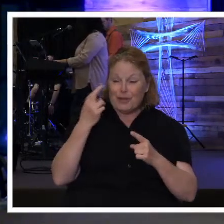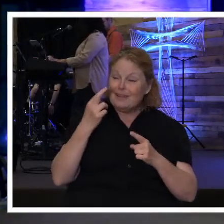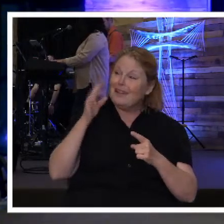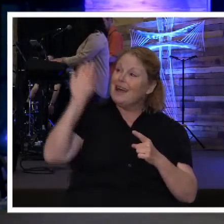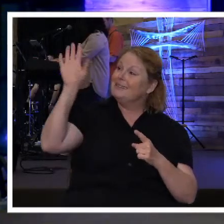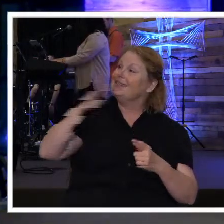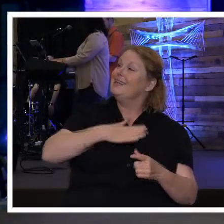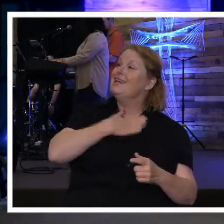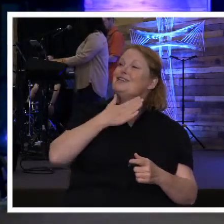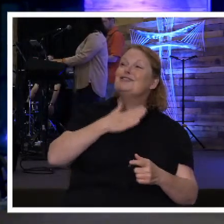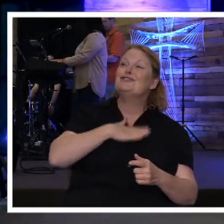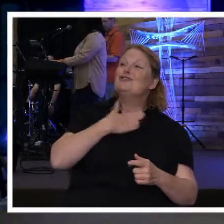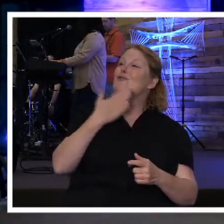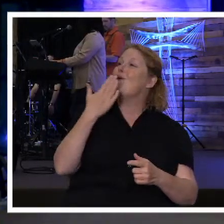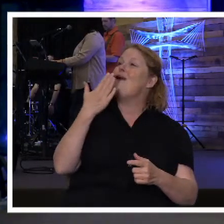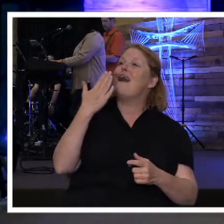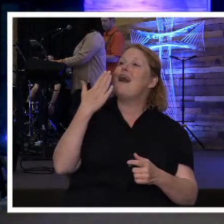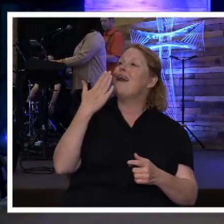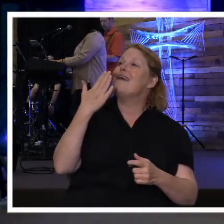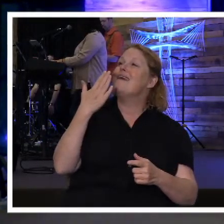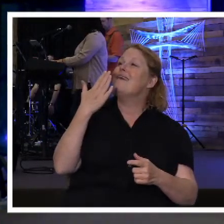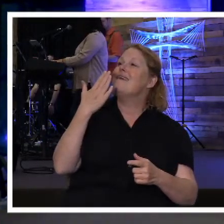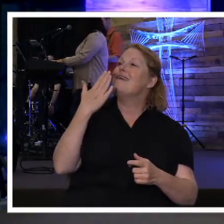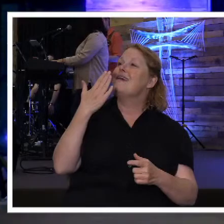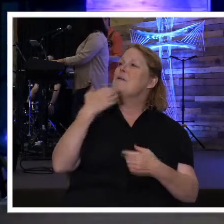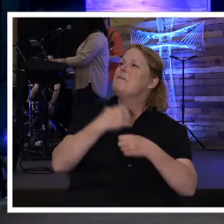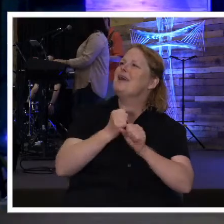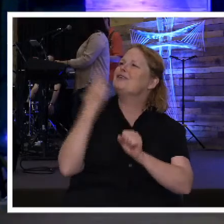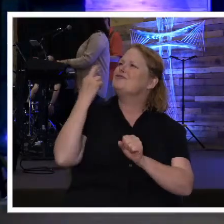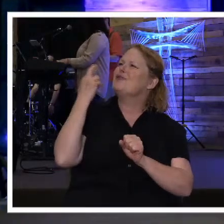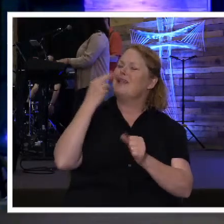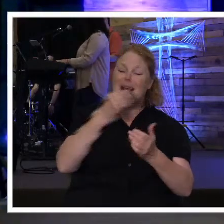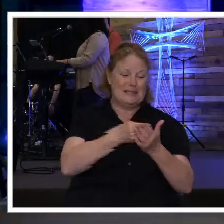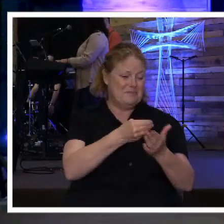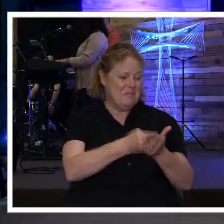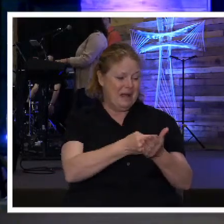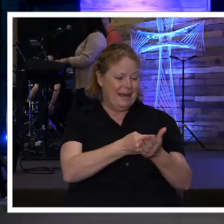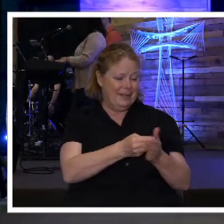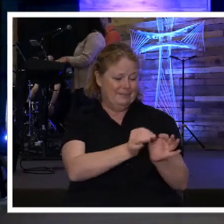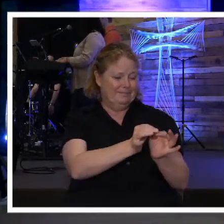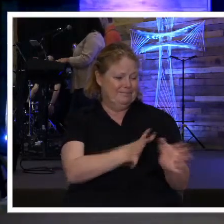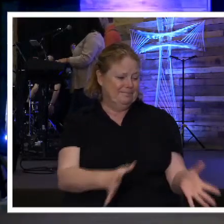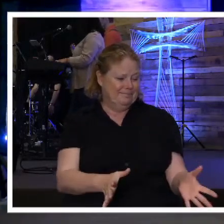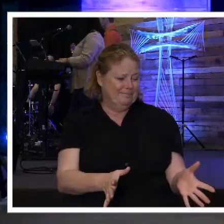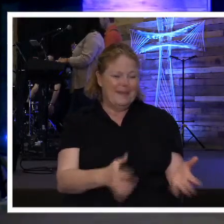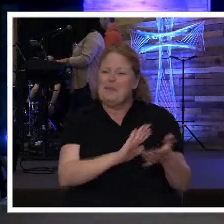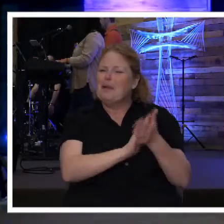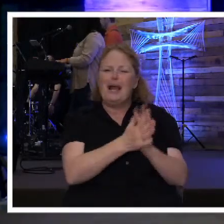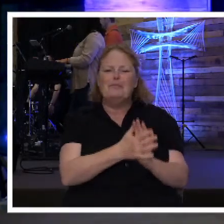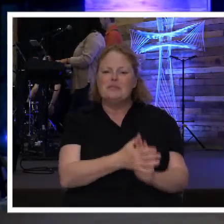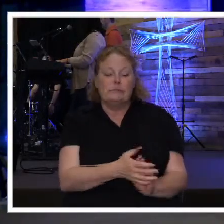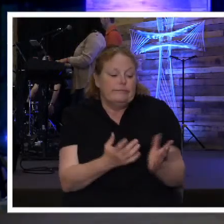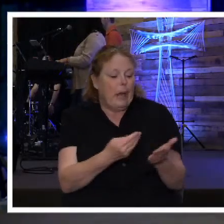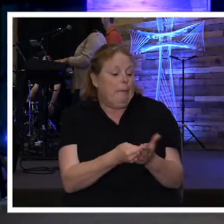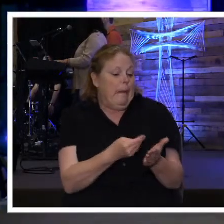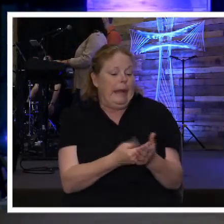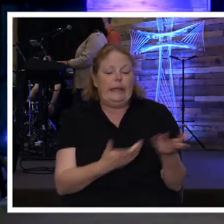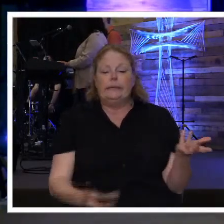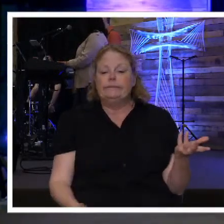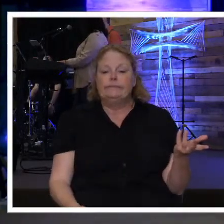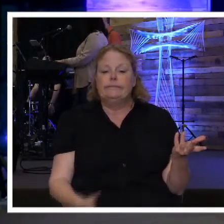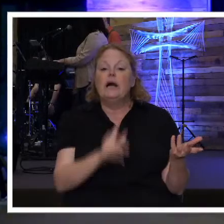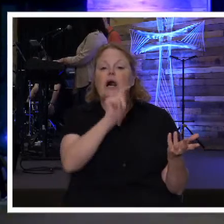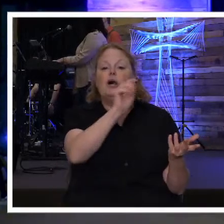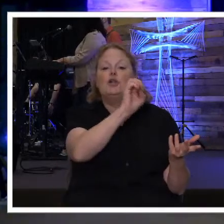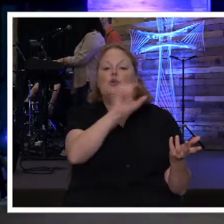of the Lord drains power from money, it becomes just money. It becomes just a